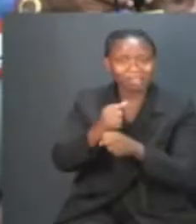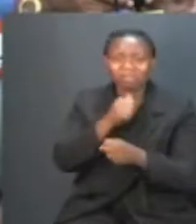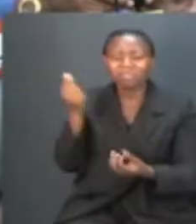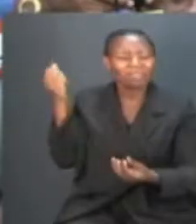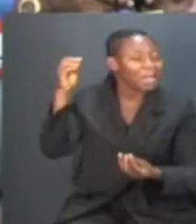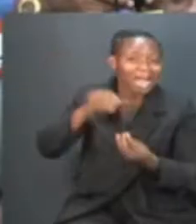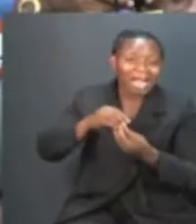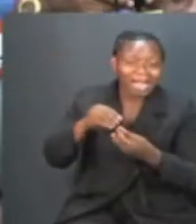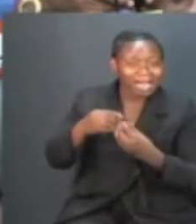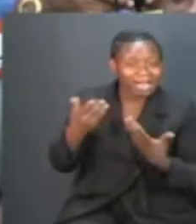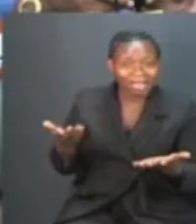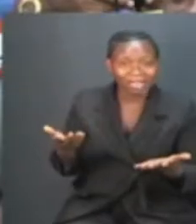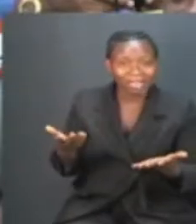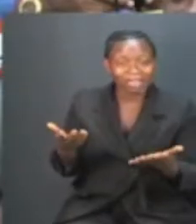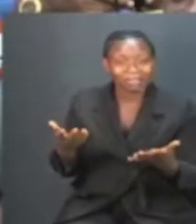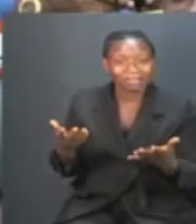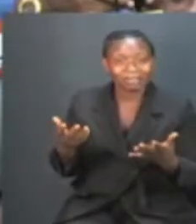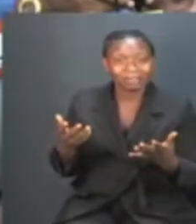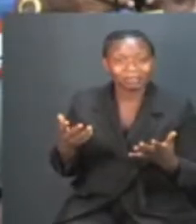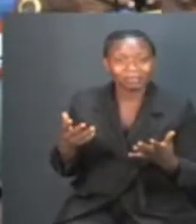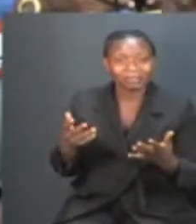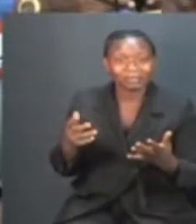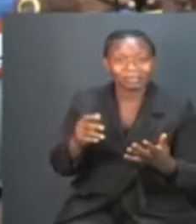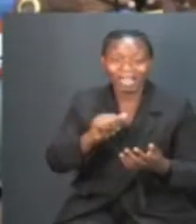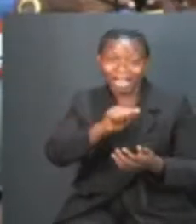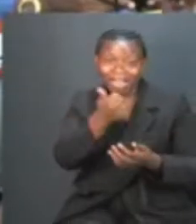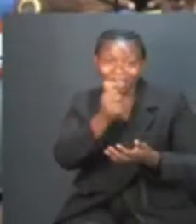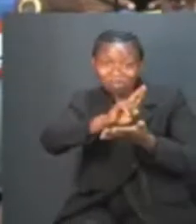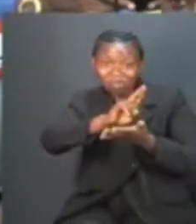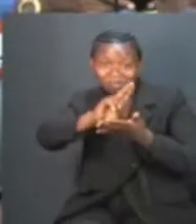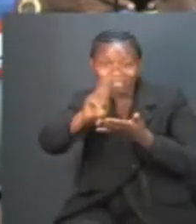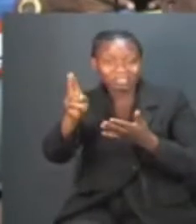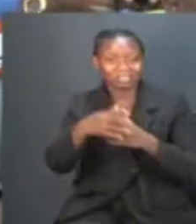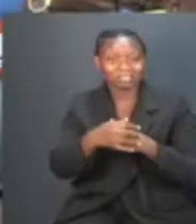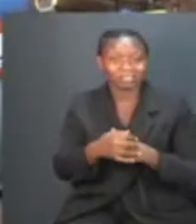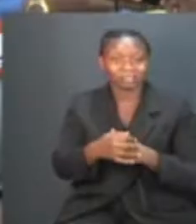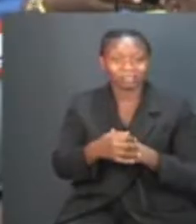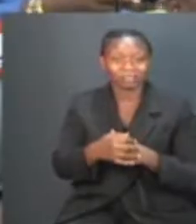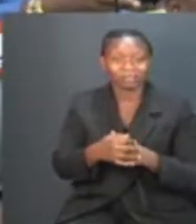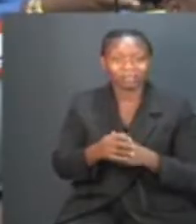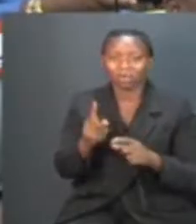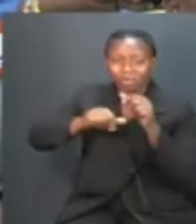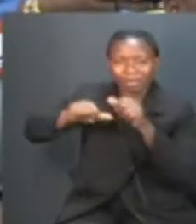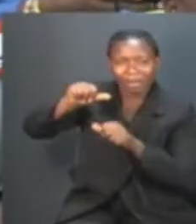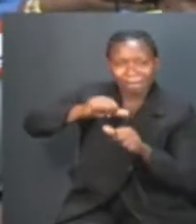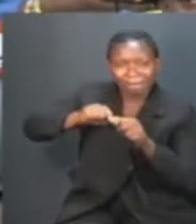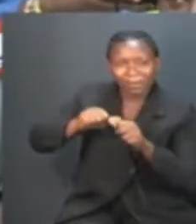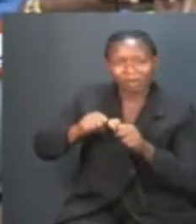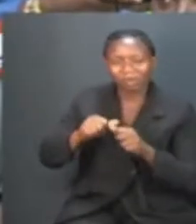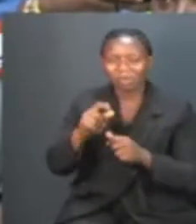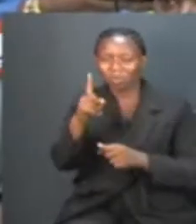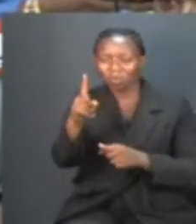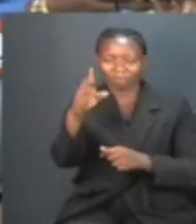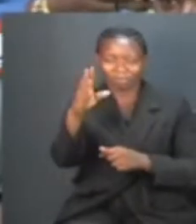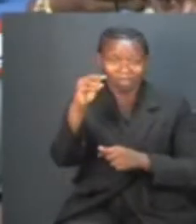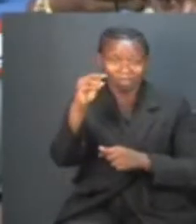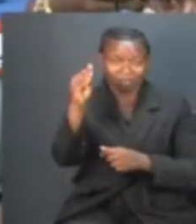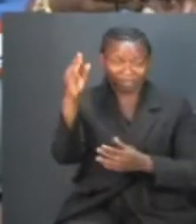added that of the polytechnics and the other tertiary institutions. So meaning you are talking about close to